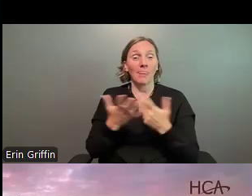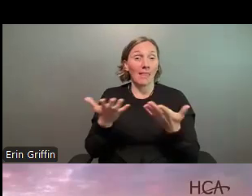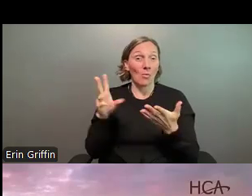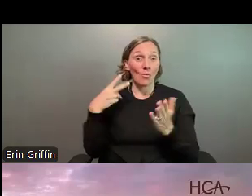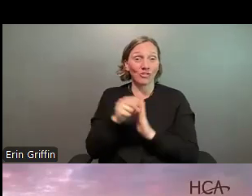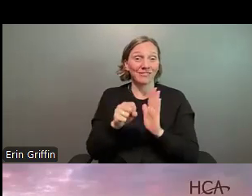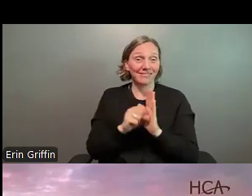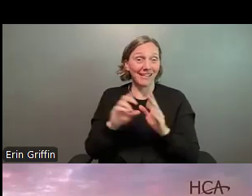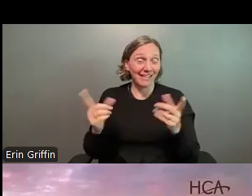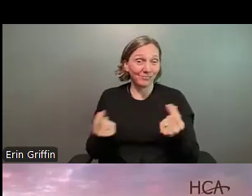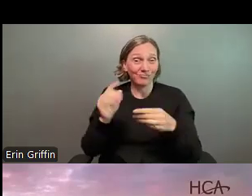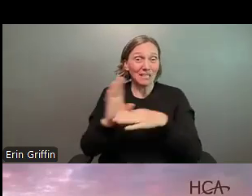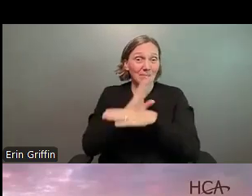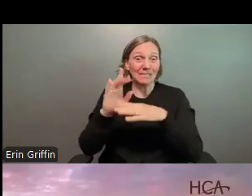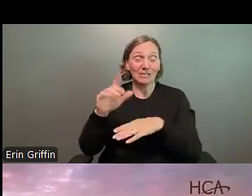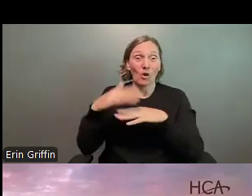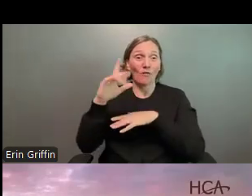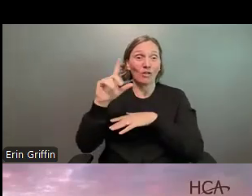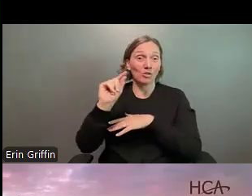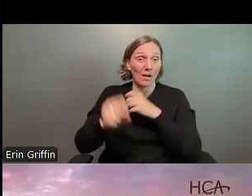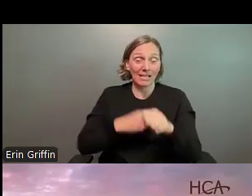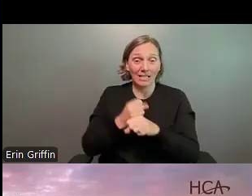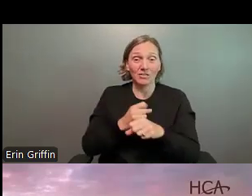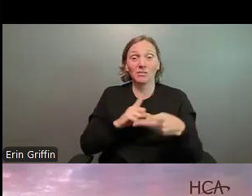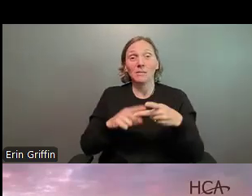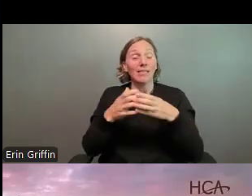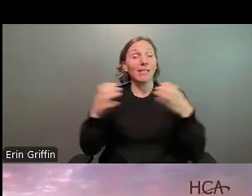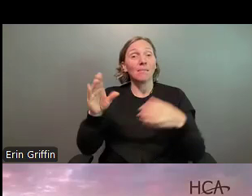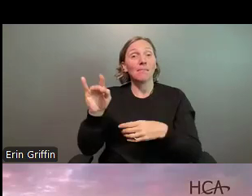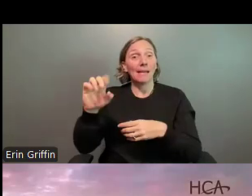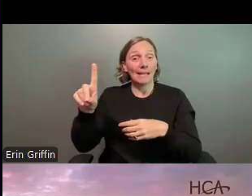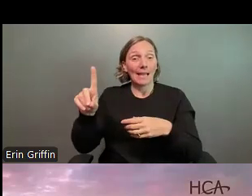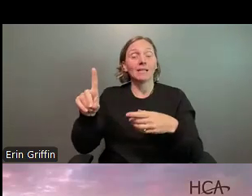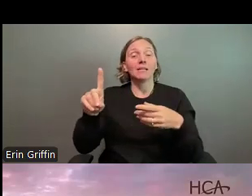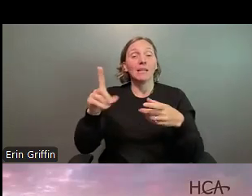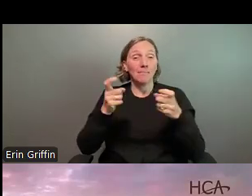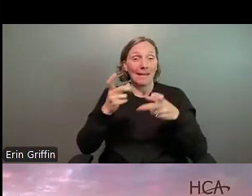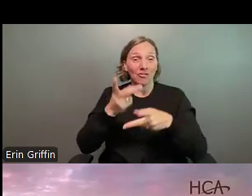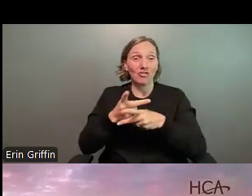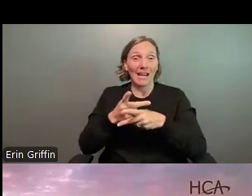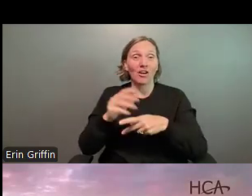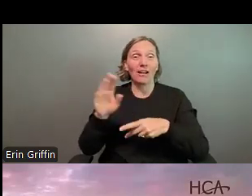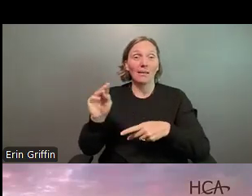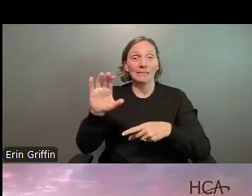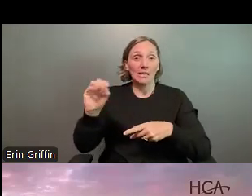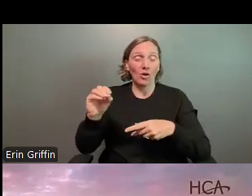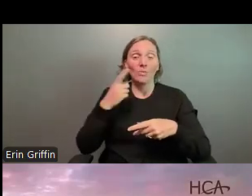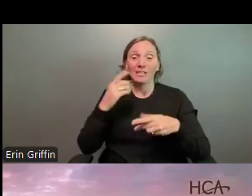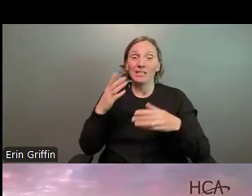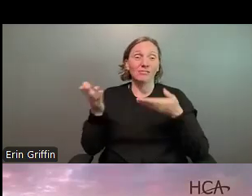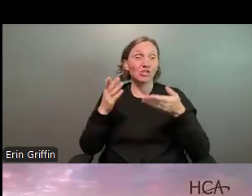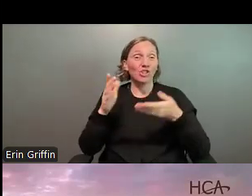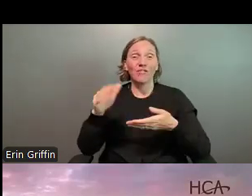Washington for over 20 years. We're the largest Medicaid managed care organization in the state and serve over 900,000 residents